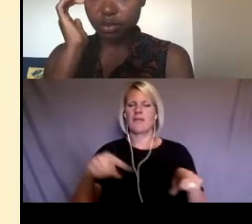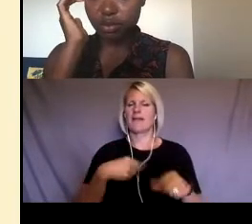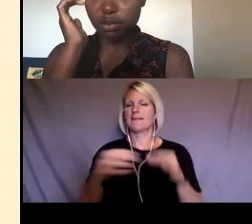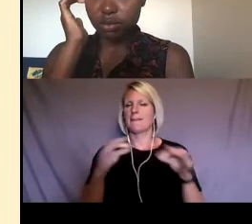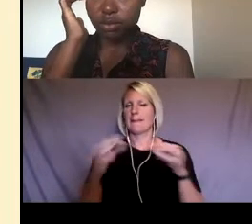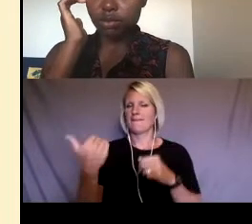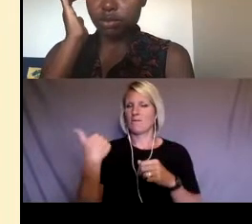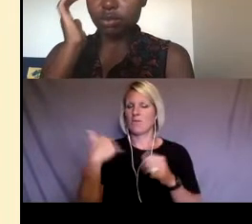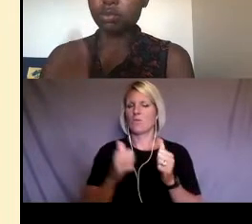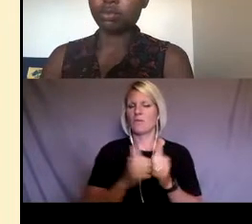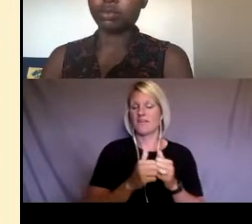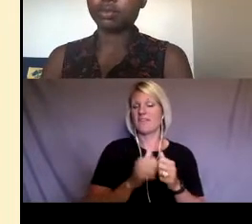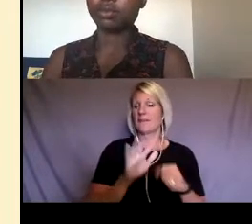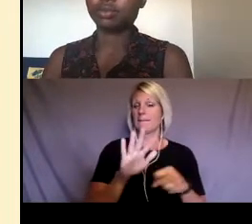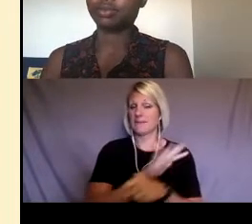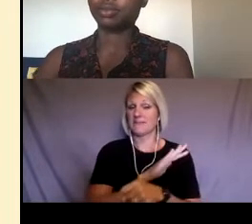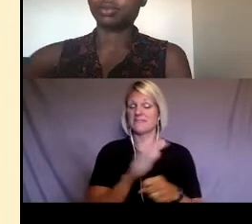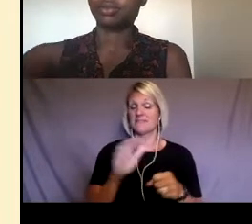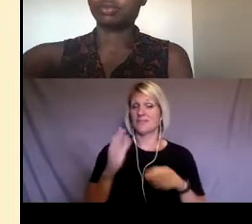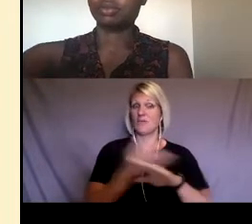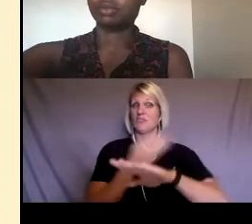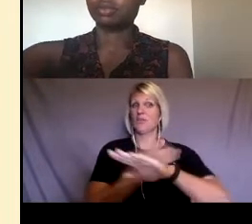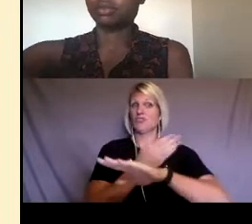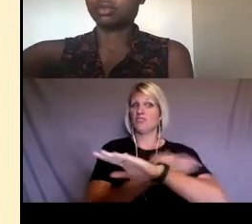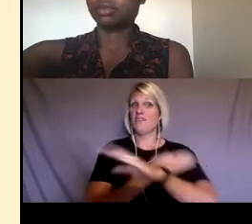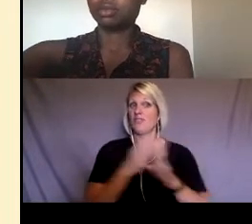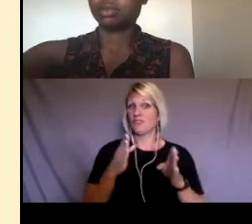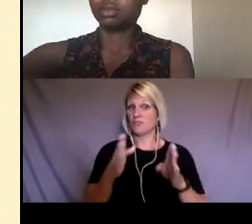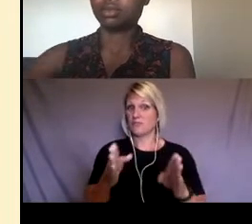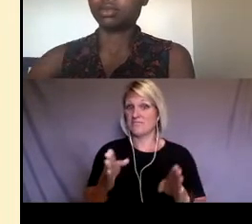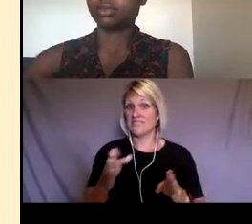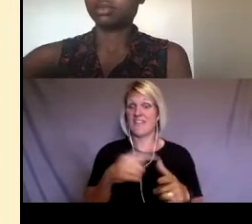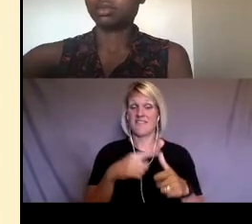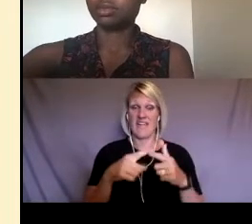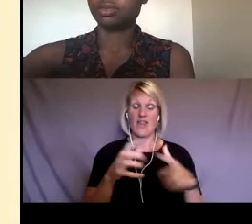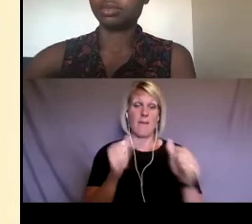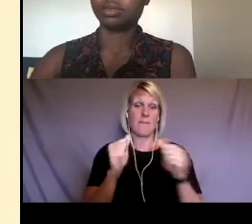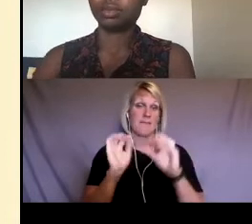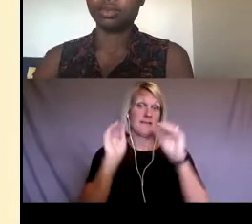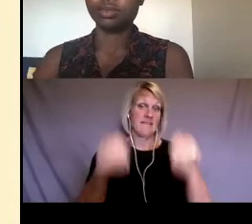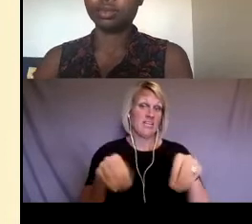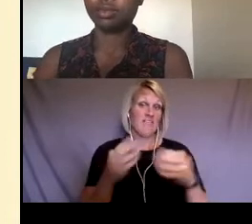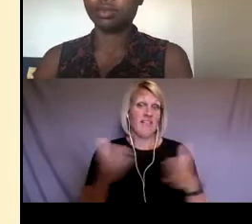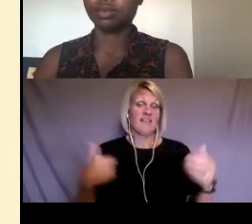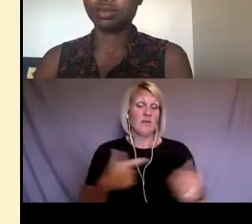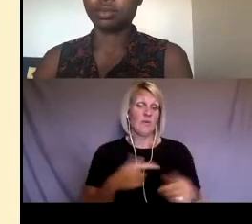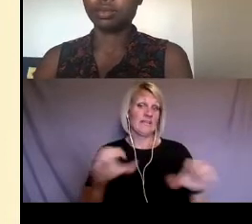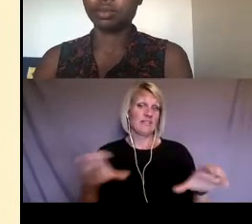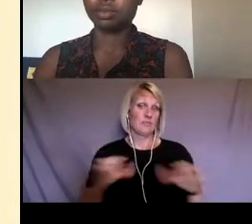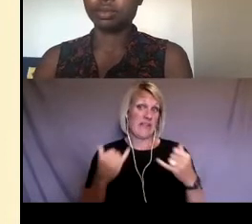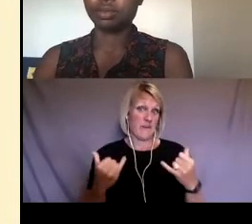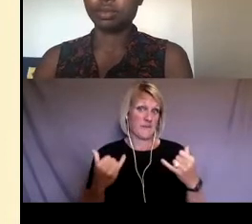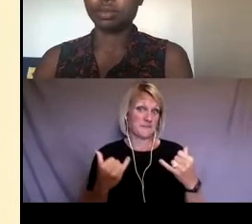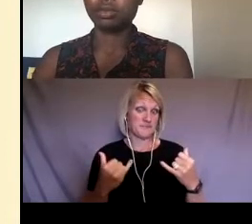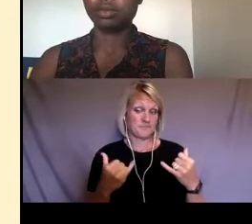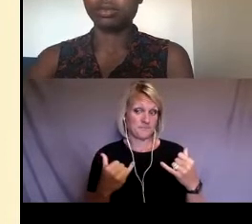with the complete reconstruction of a street and then rapid implementation, the things that we can do now,